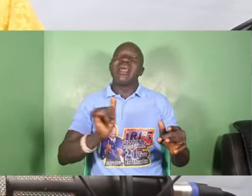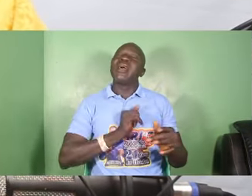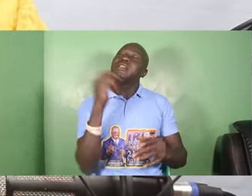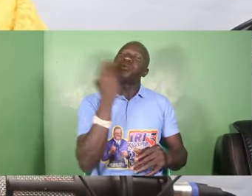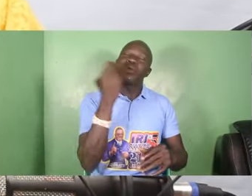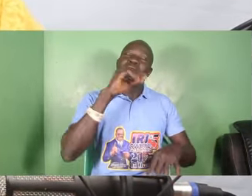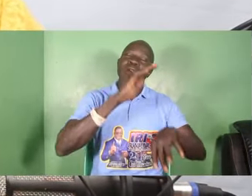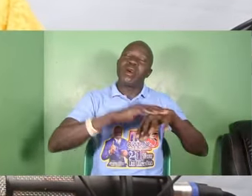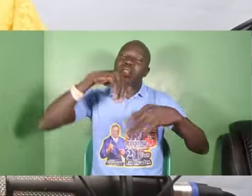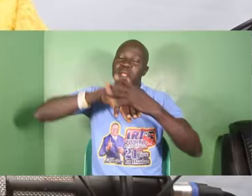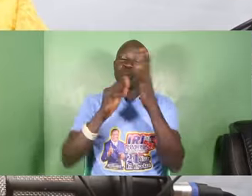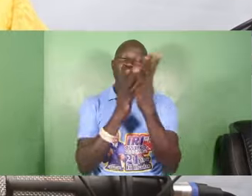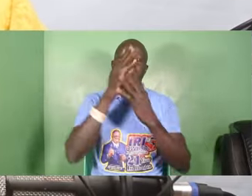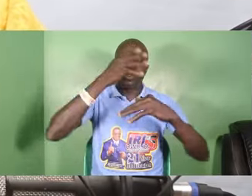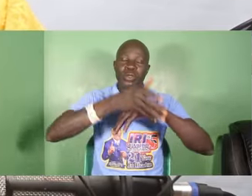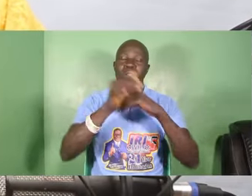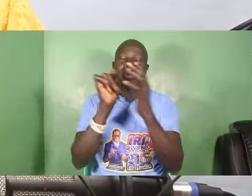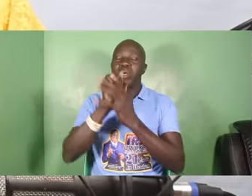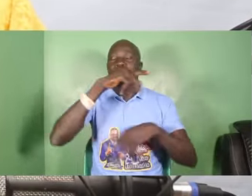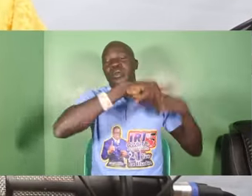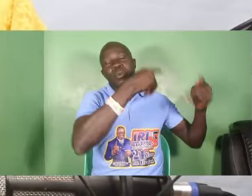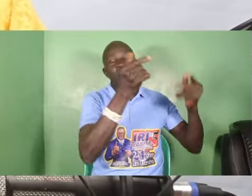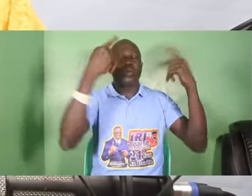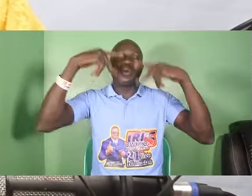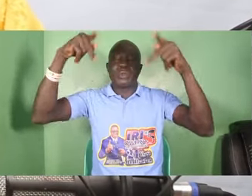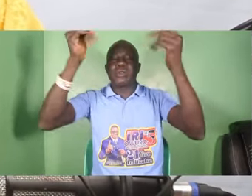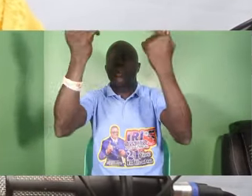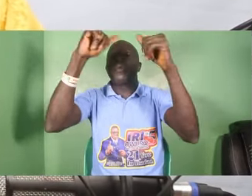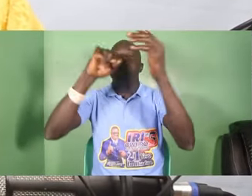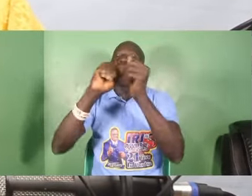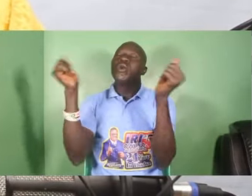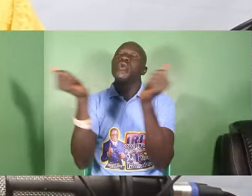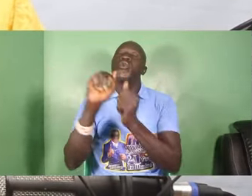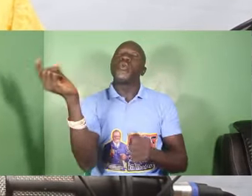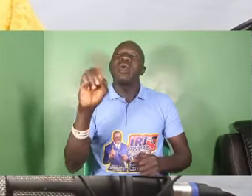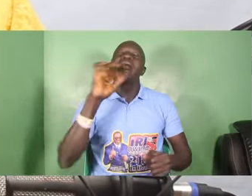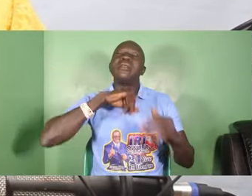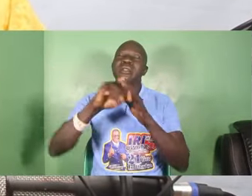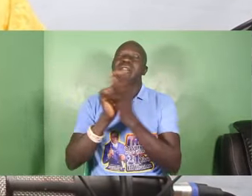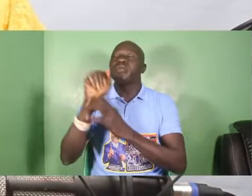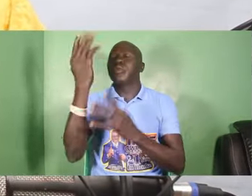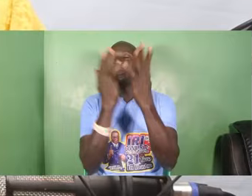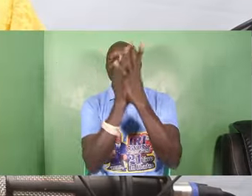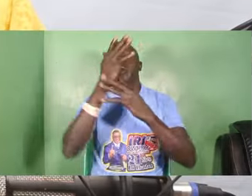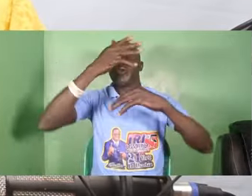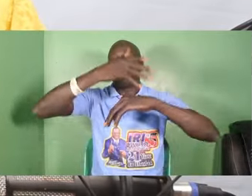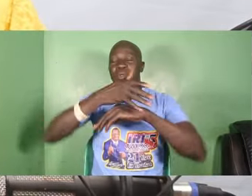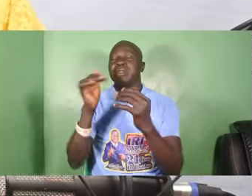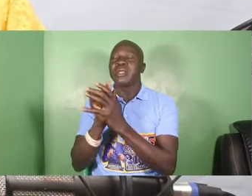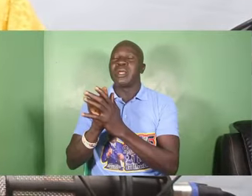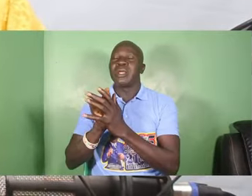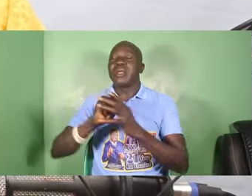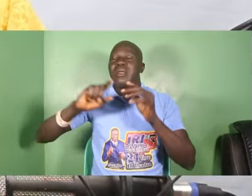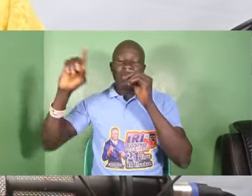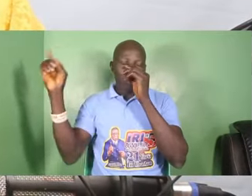jade. I speak in between where prophecies comes out. Nebo ni agbede meji wa. Where is that in between? Iye ni bi ti